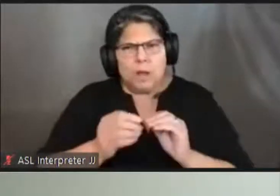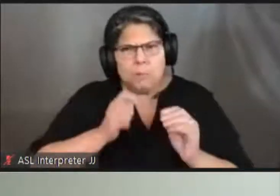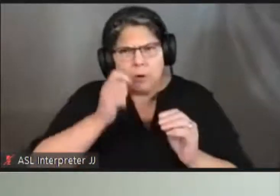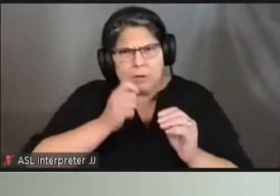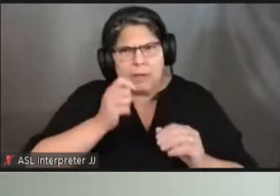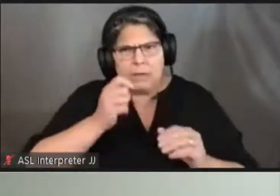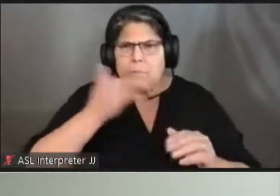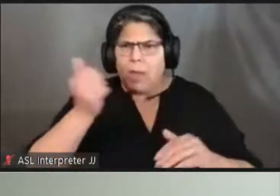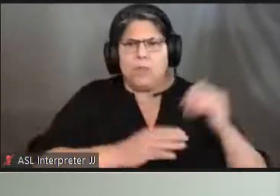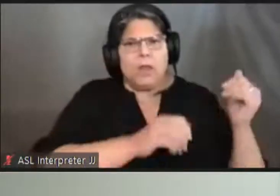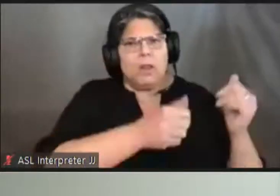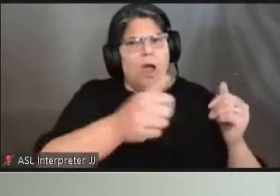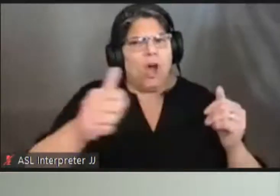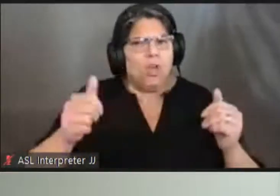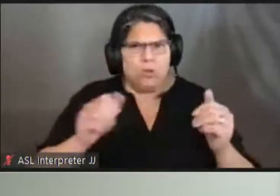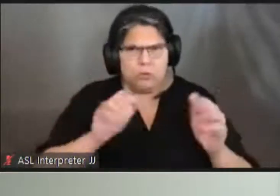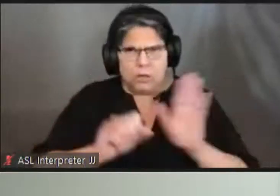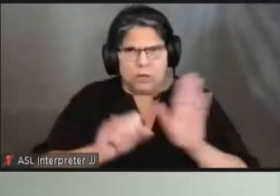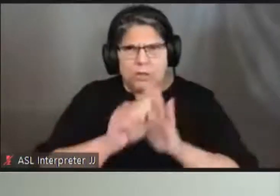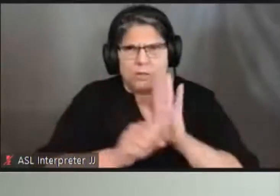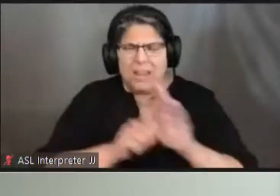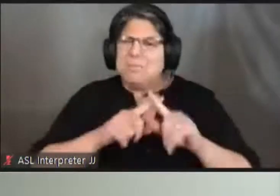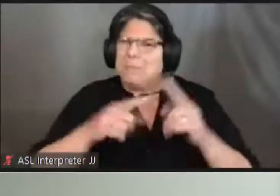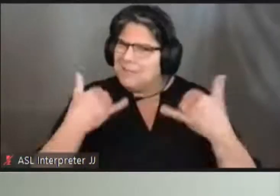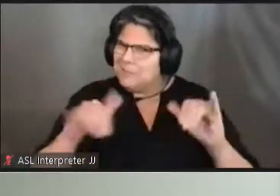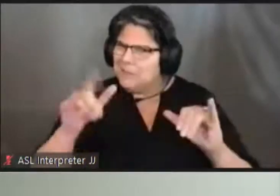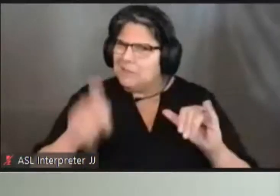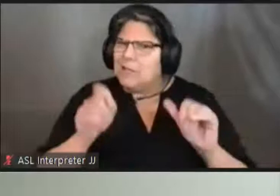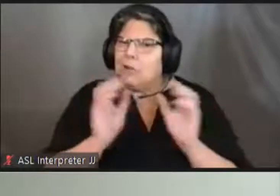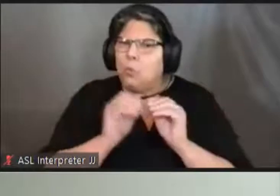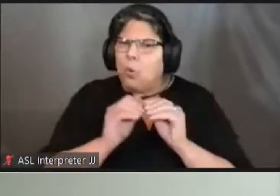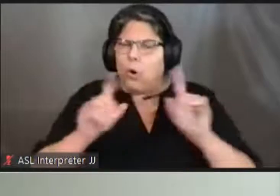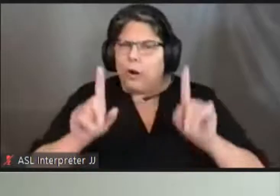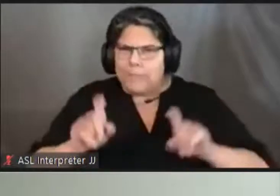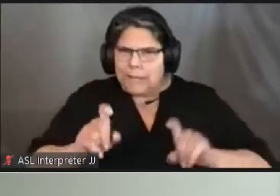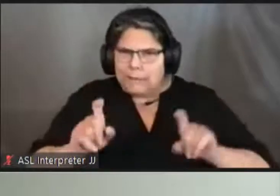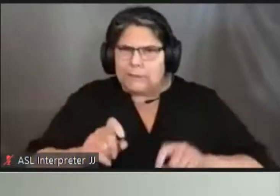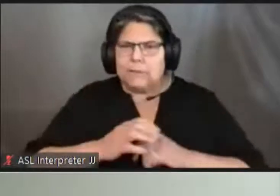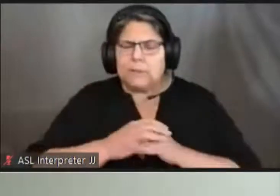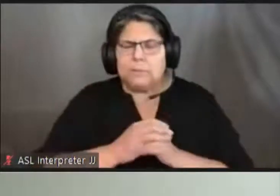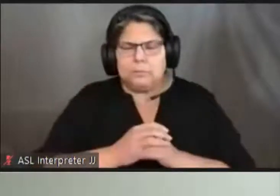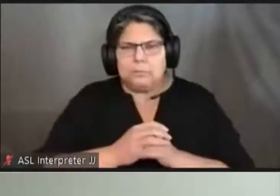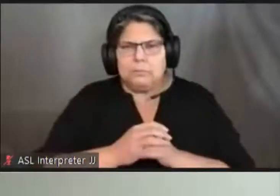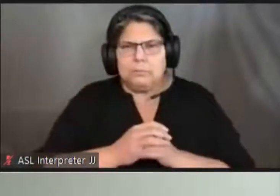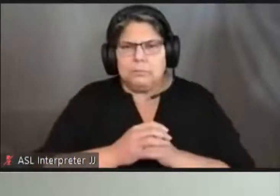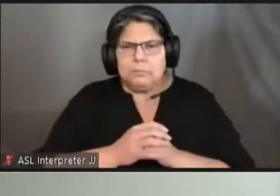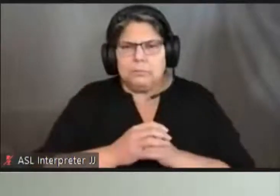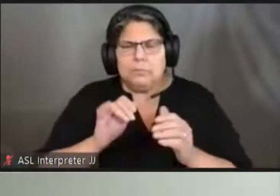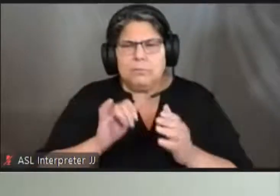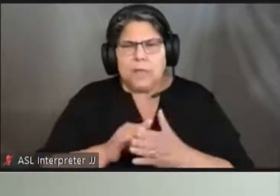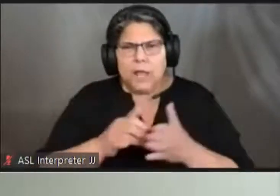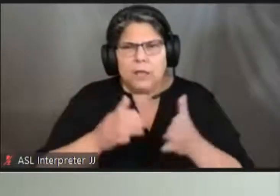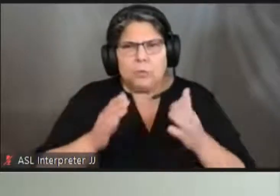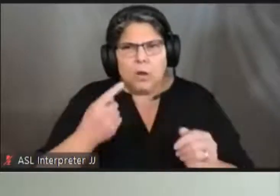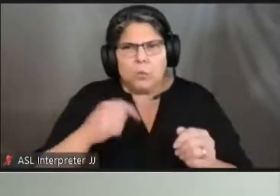to do more on this testing. This is our way of picking up asymptomatic